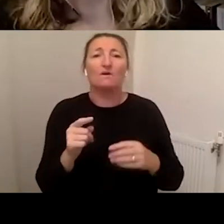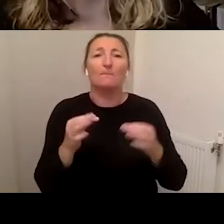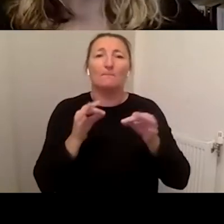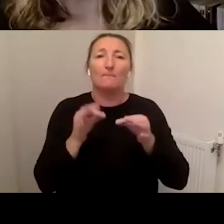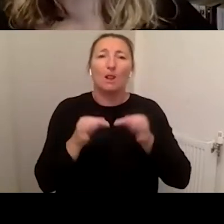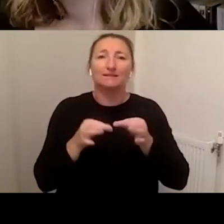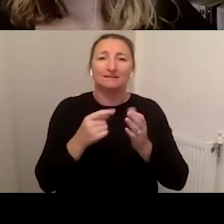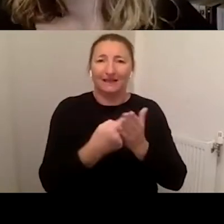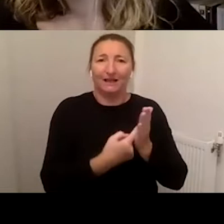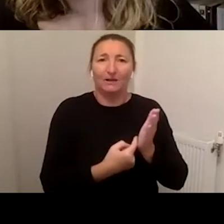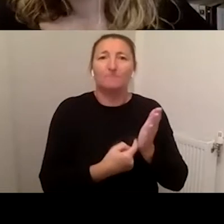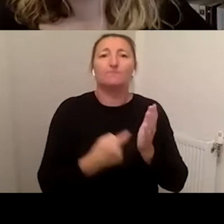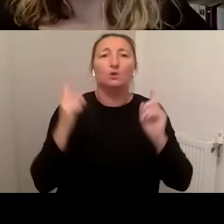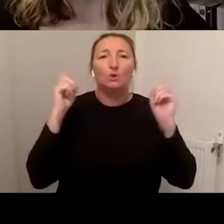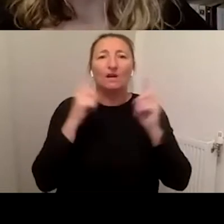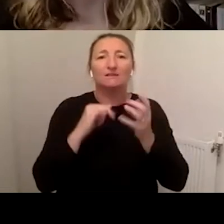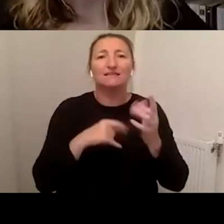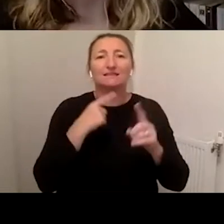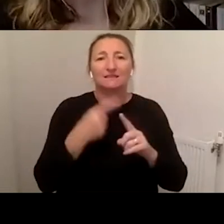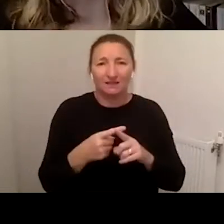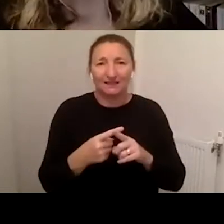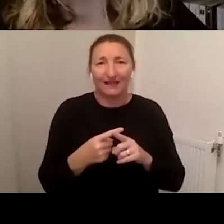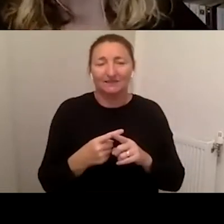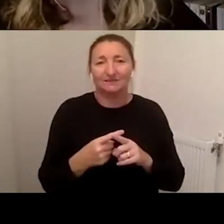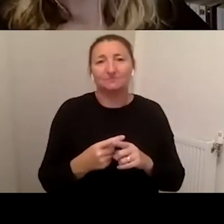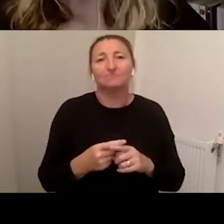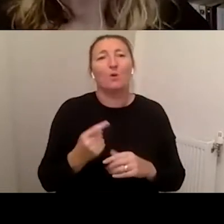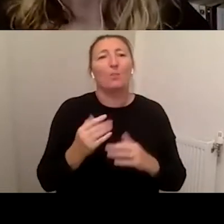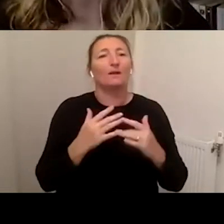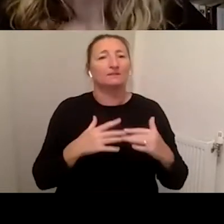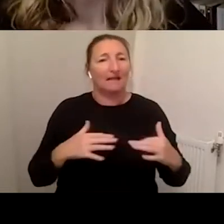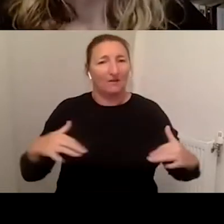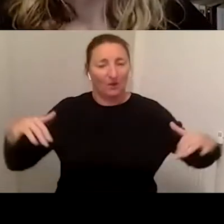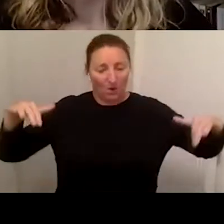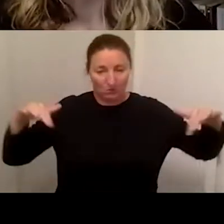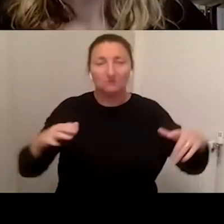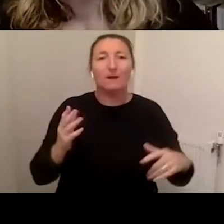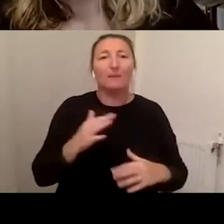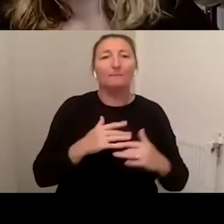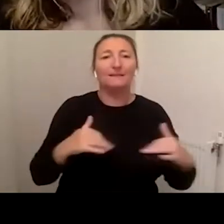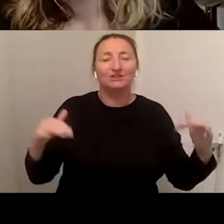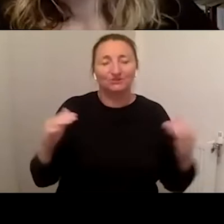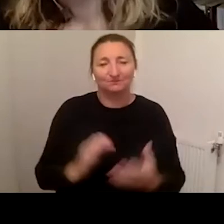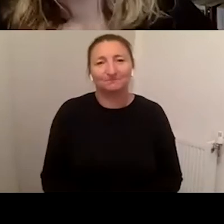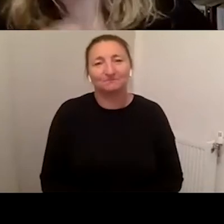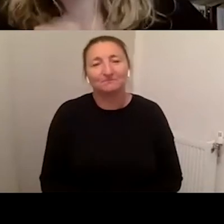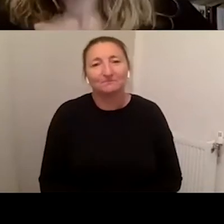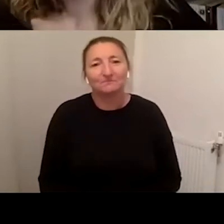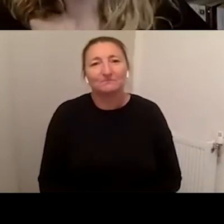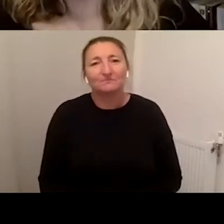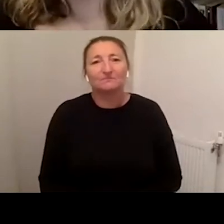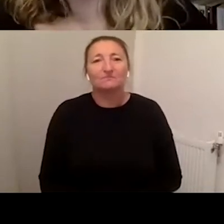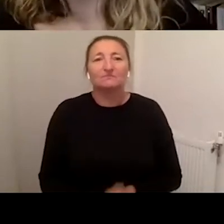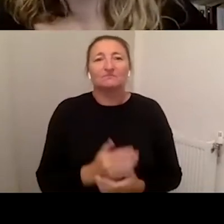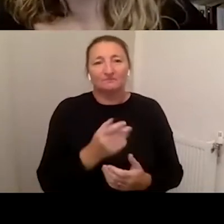Research Unit at the University of Sussex, not far from the seaside in the southeast of England. And alongside a lot of initiatives,